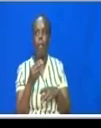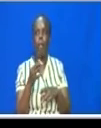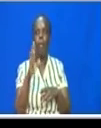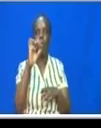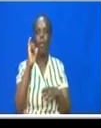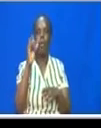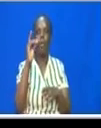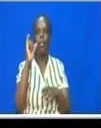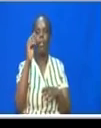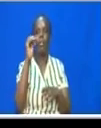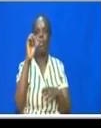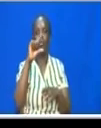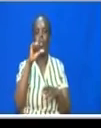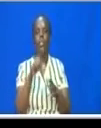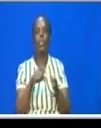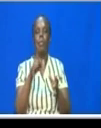reducing power.